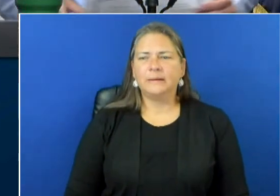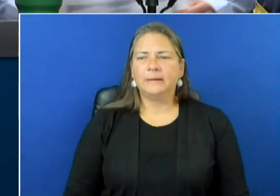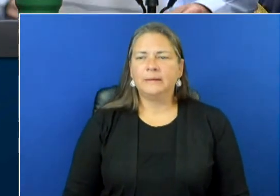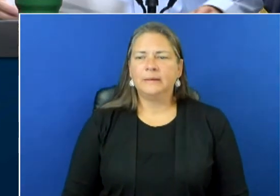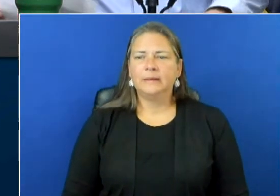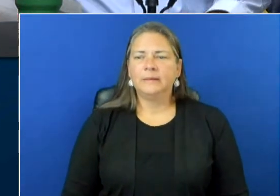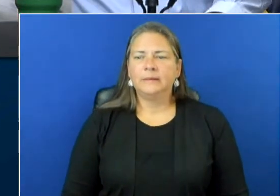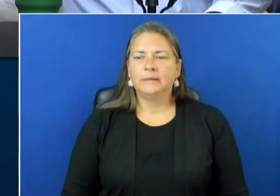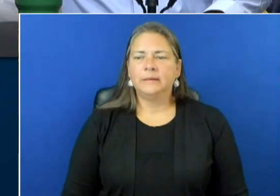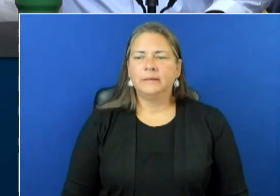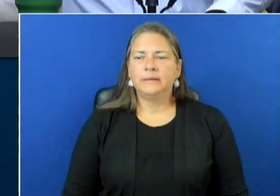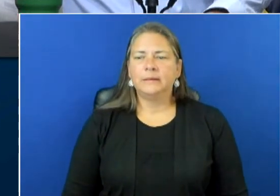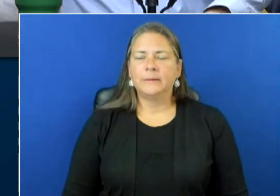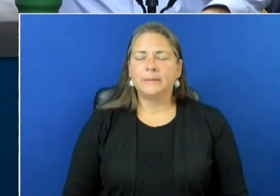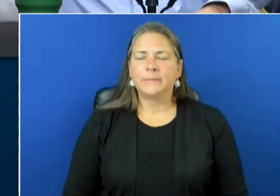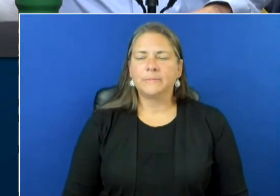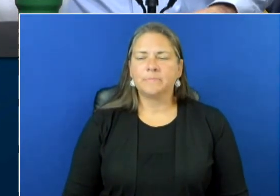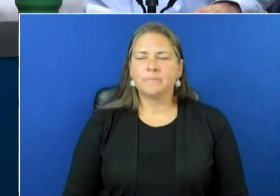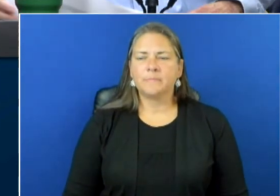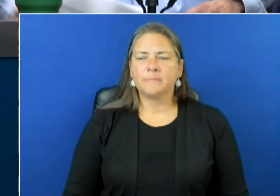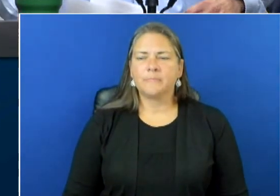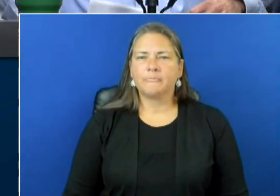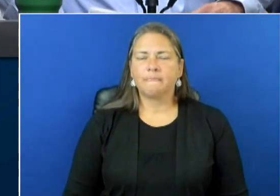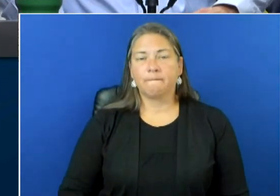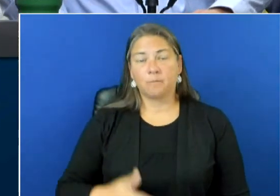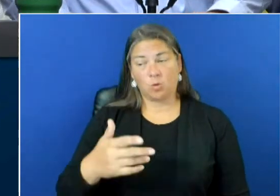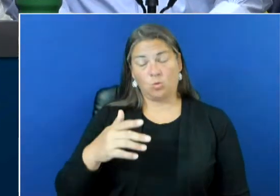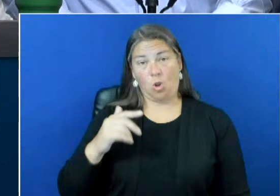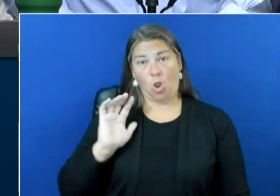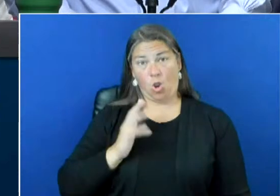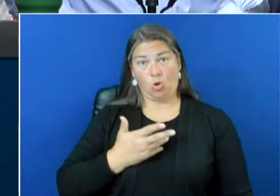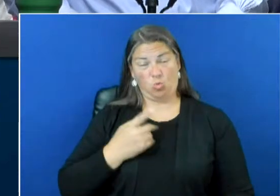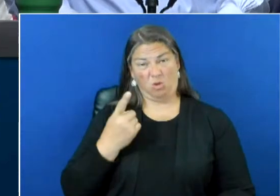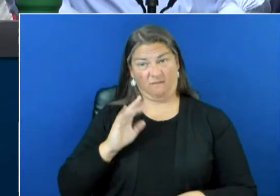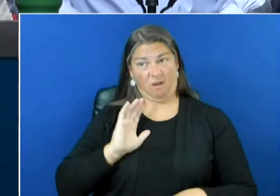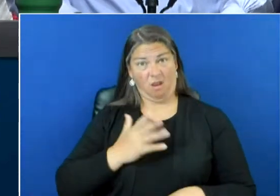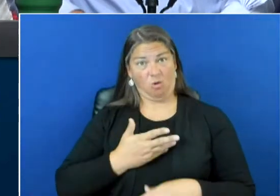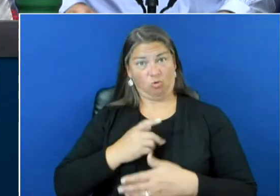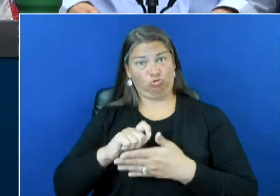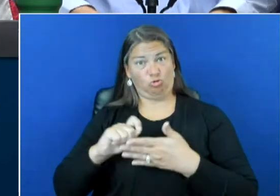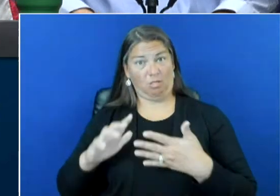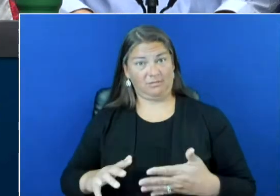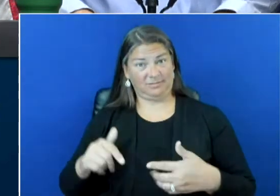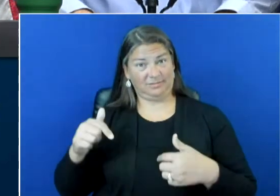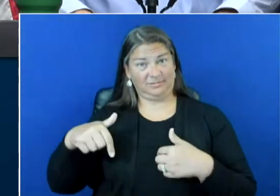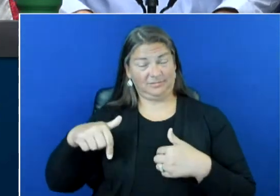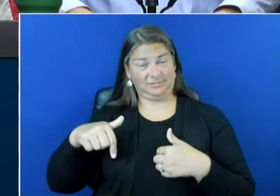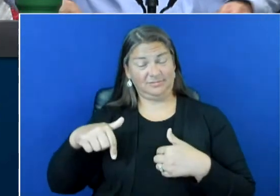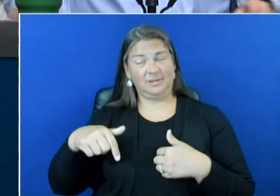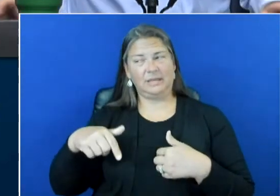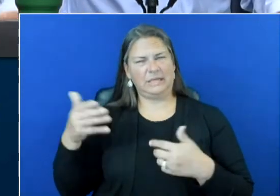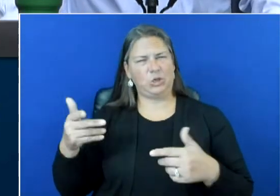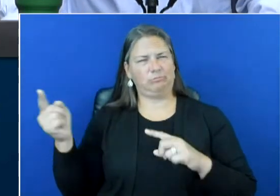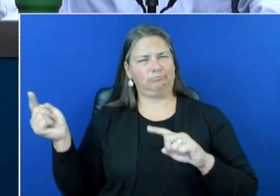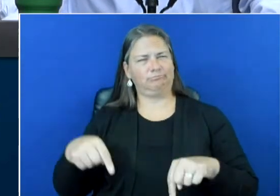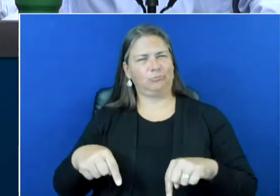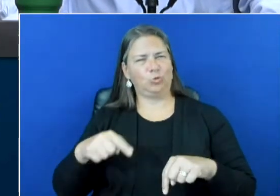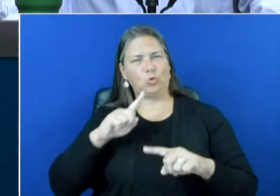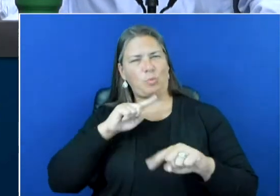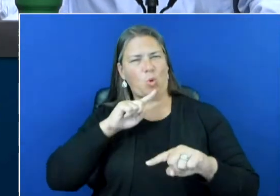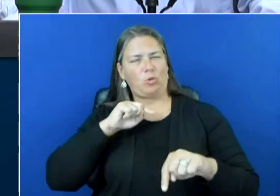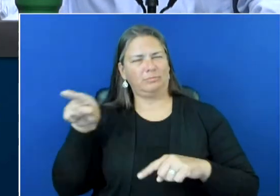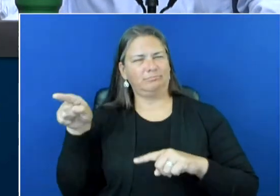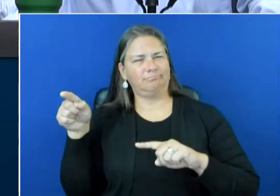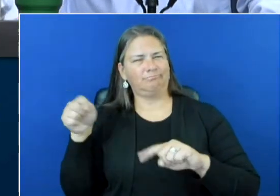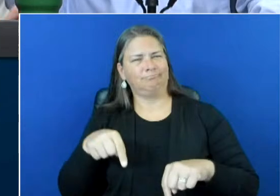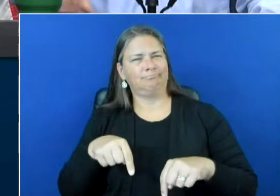One of our own journalists who is here on a number of occasions had sent out an email